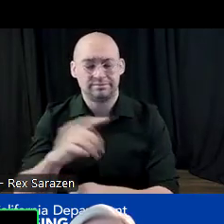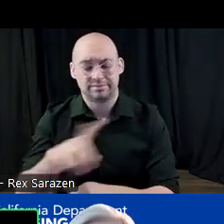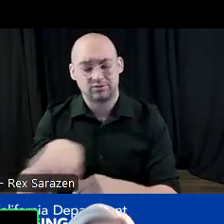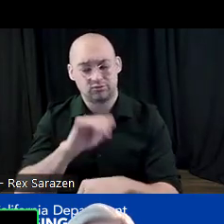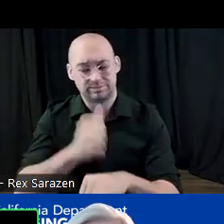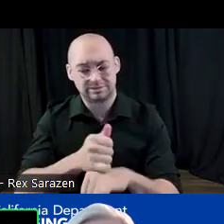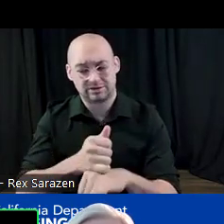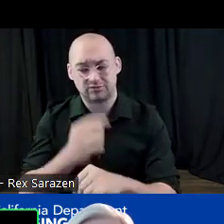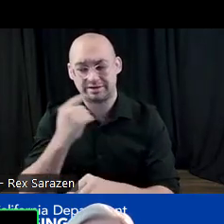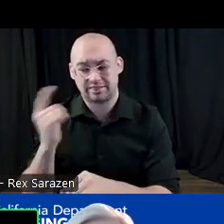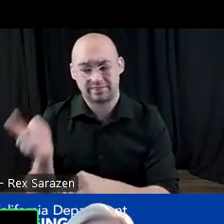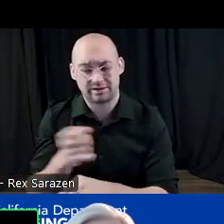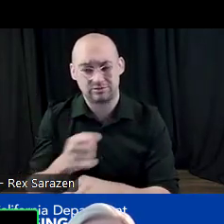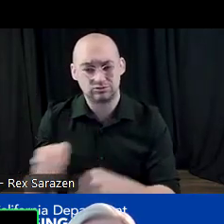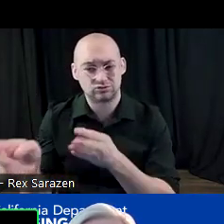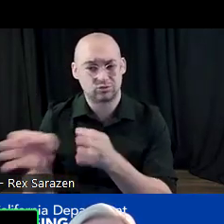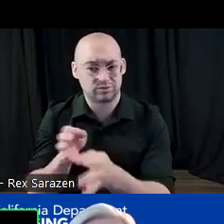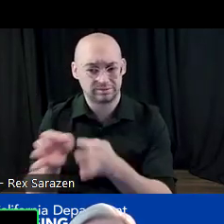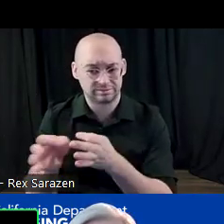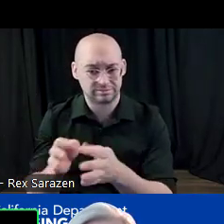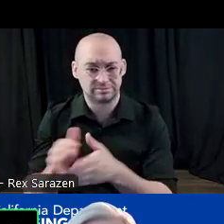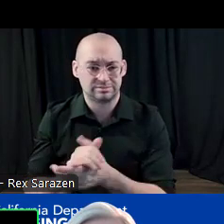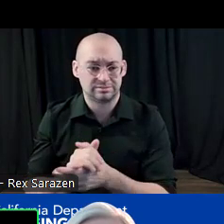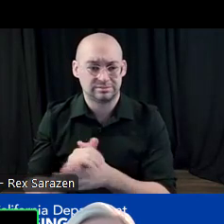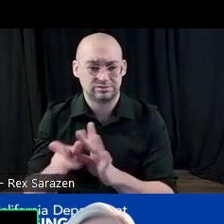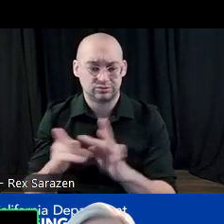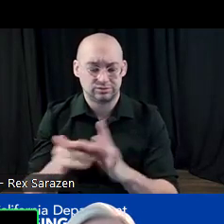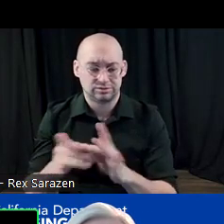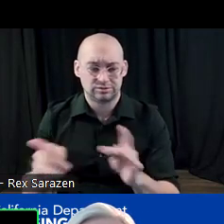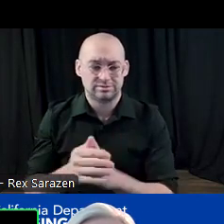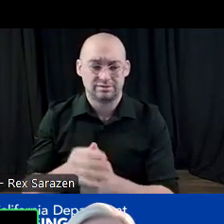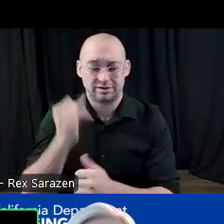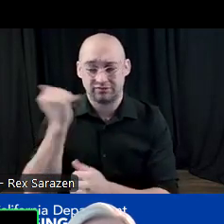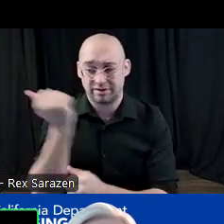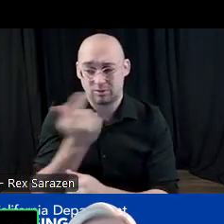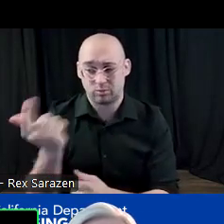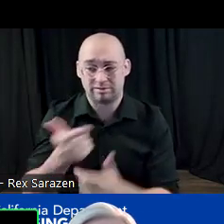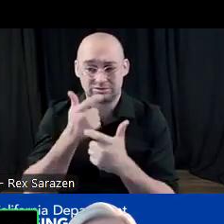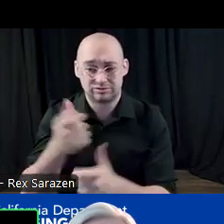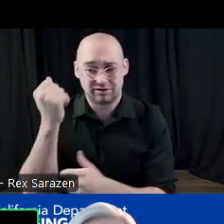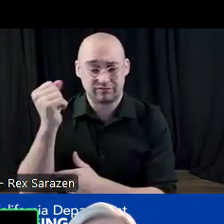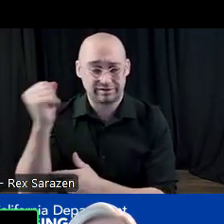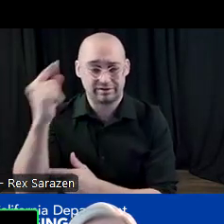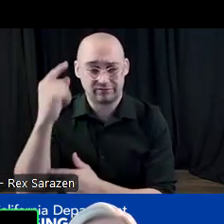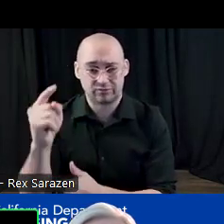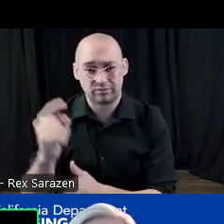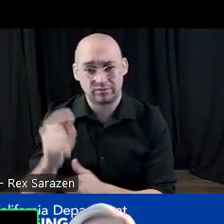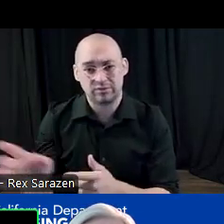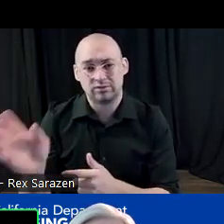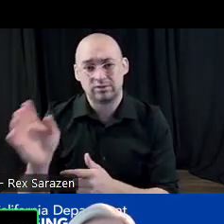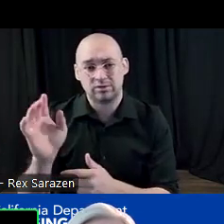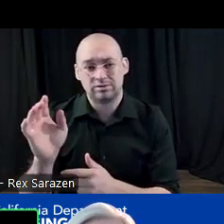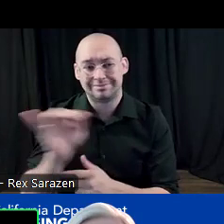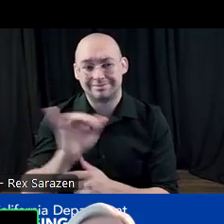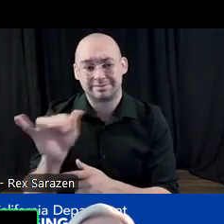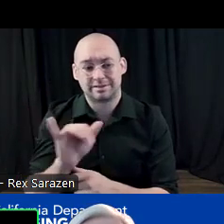stories. So if anybody's interested in advocating for or advocating like against